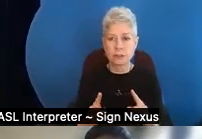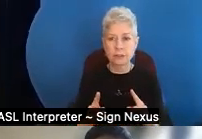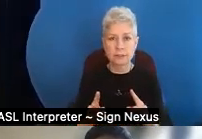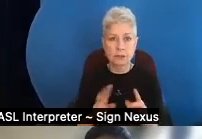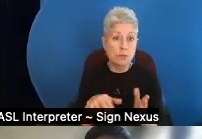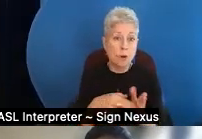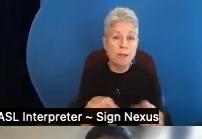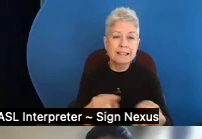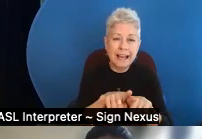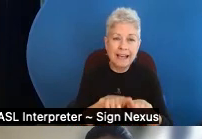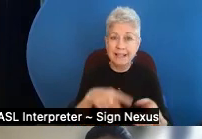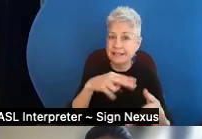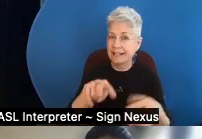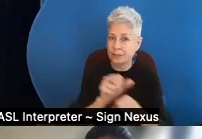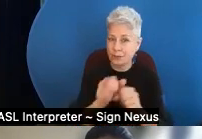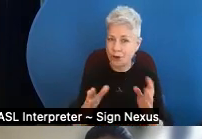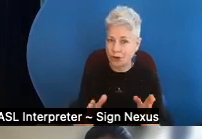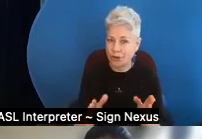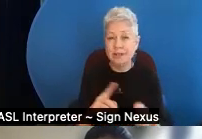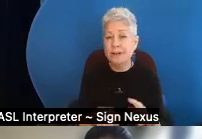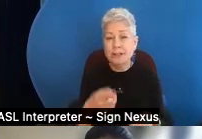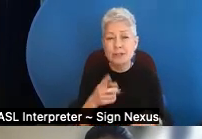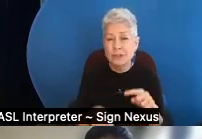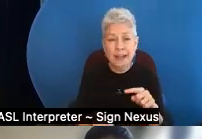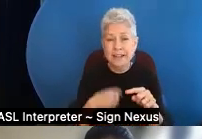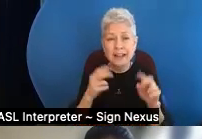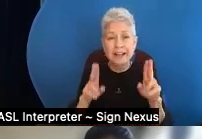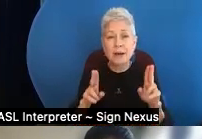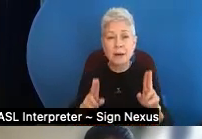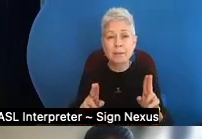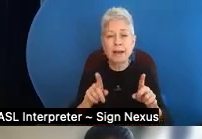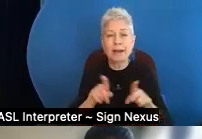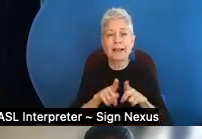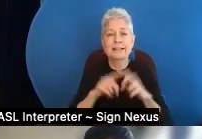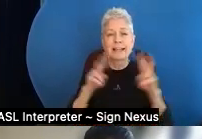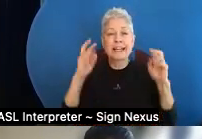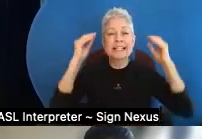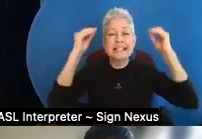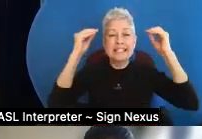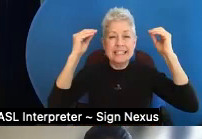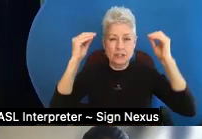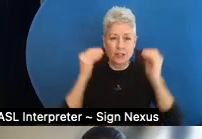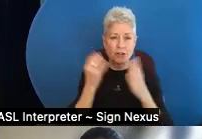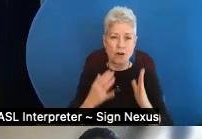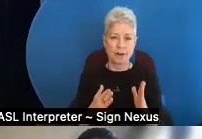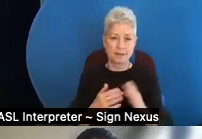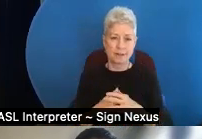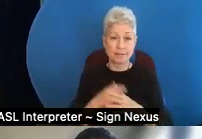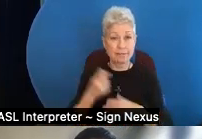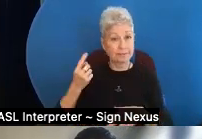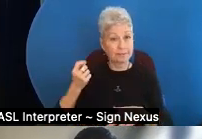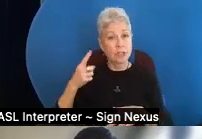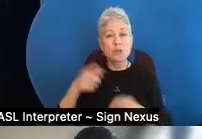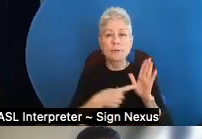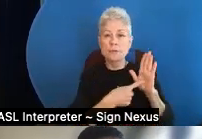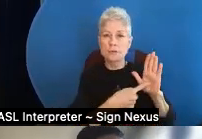roles as dance workers, but you may not apply as a teaching artist. So you have to